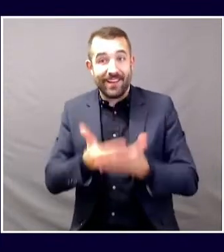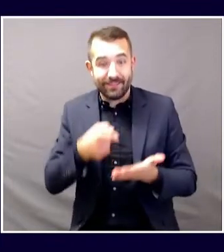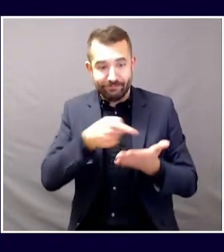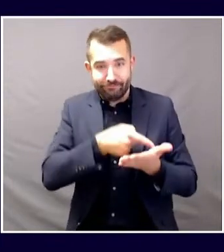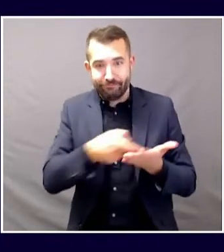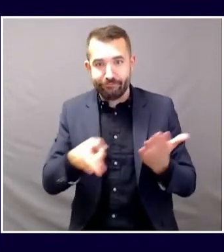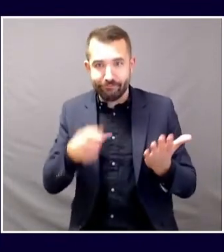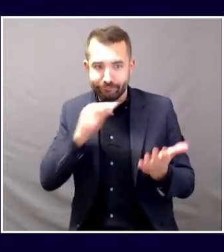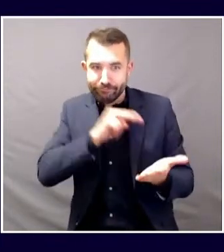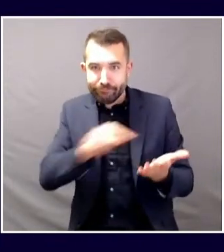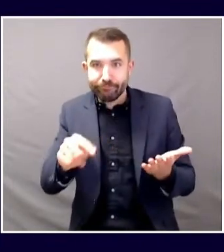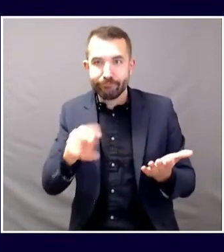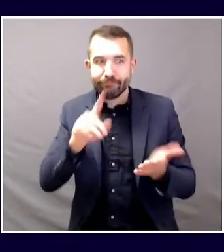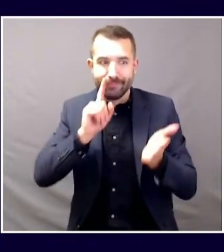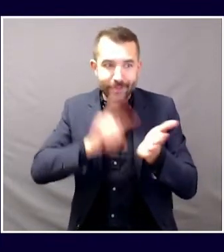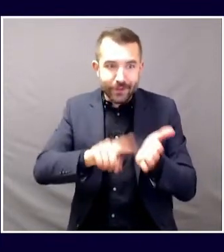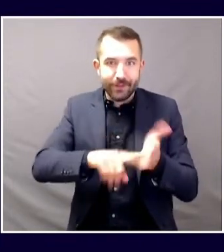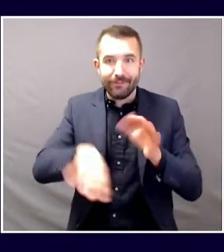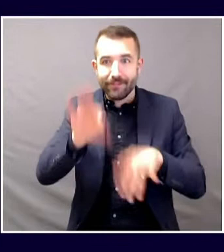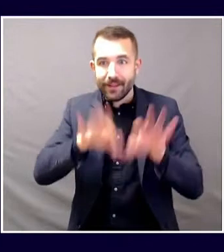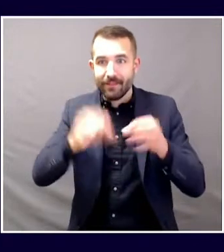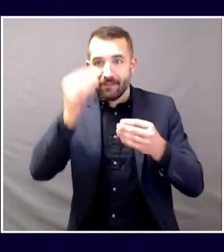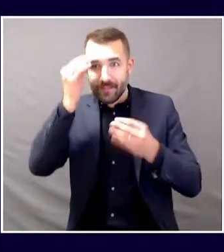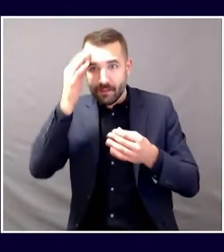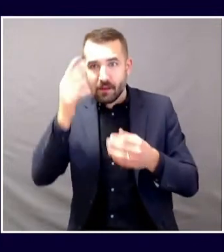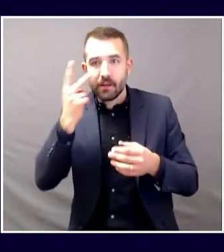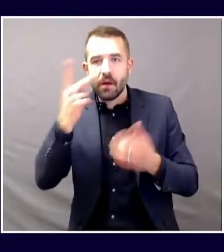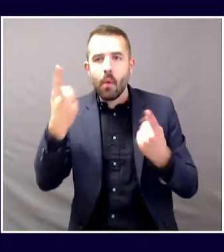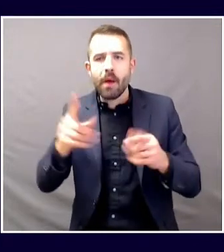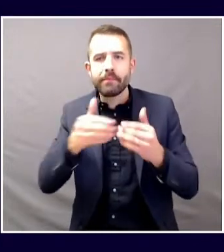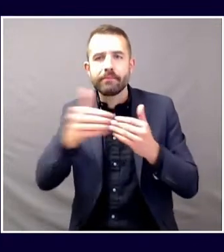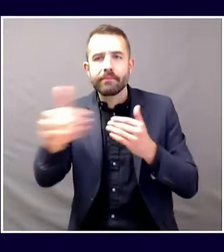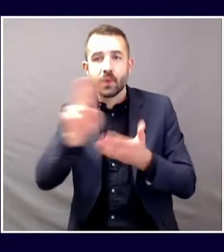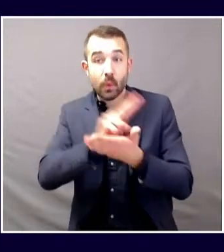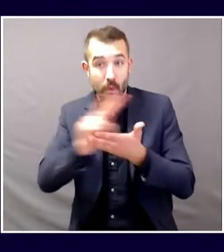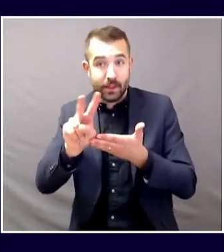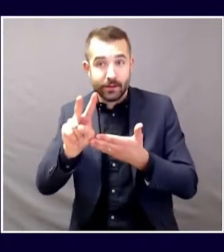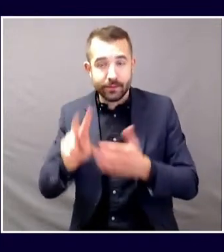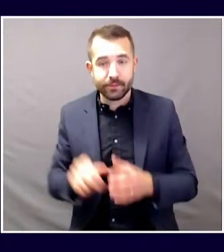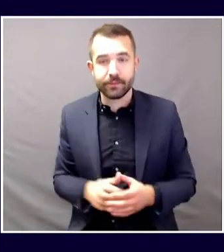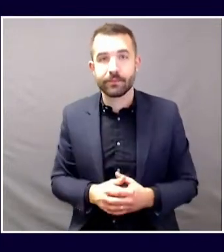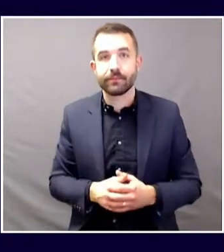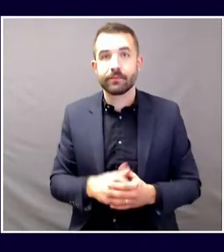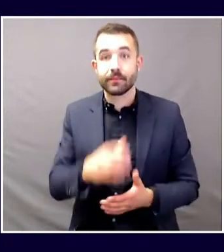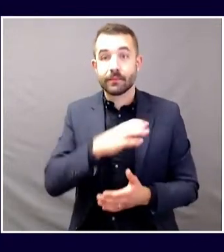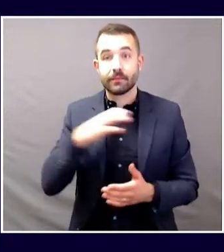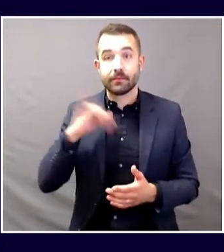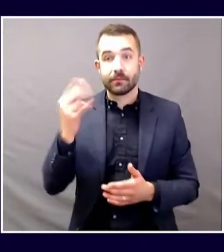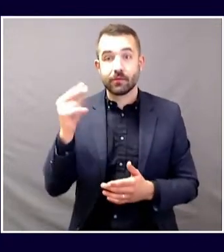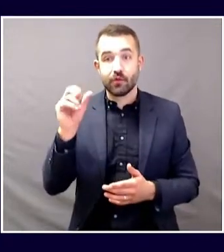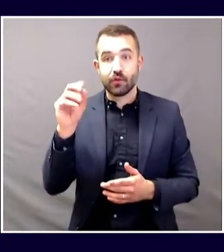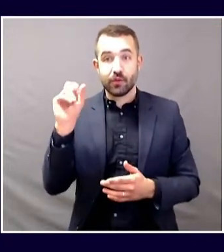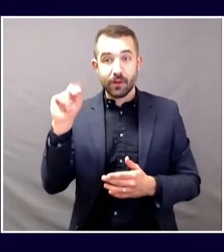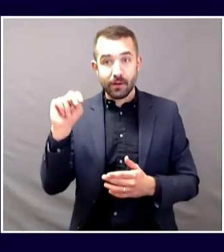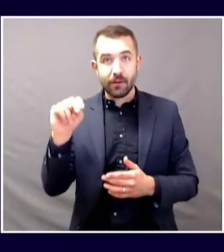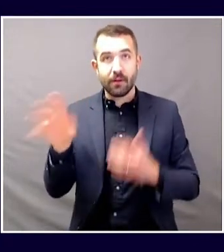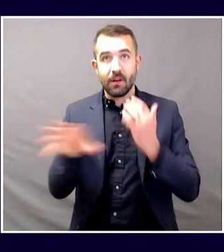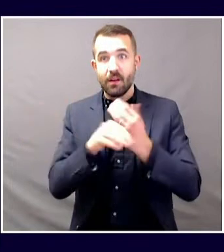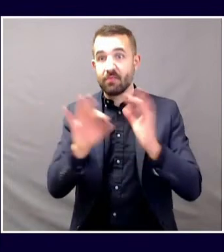then evaluate from there. Commissioner Johnson, anything else on your end there? No, nothing to add, Dr. Shah. Thank you.